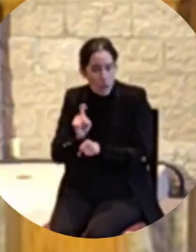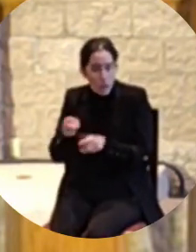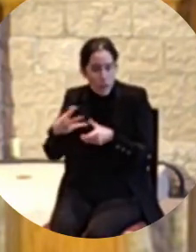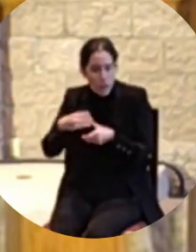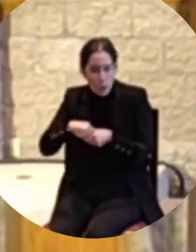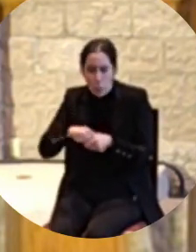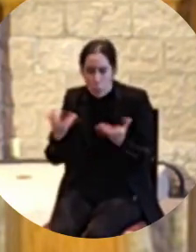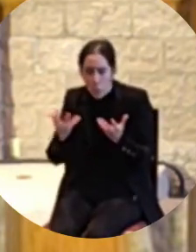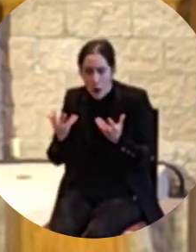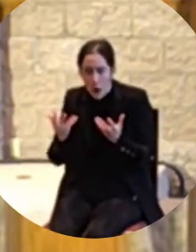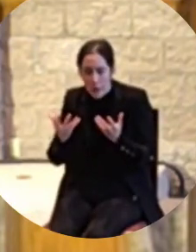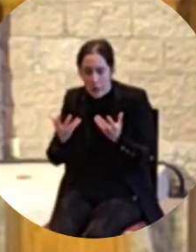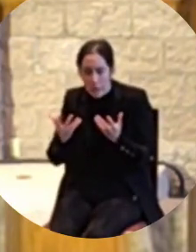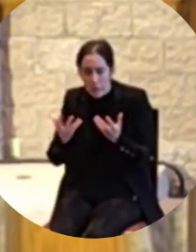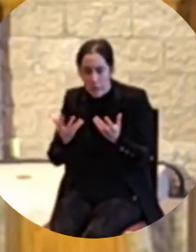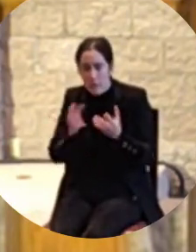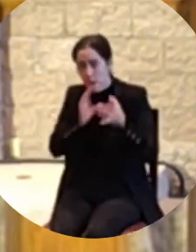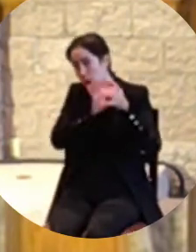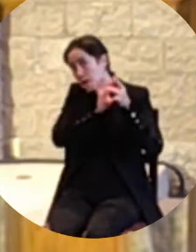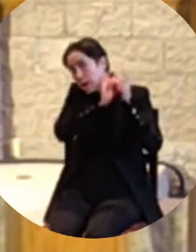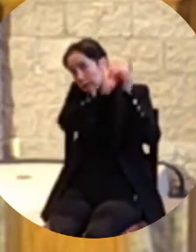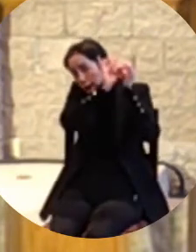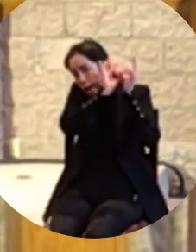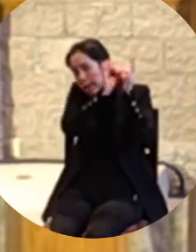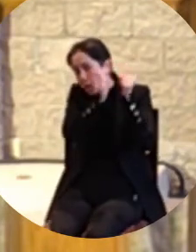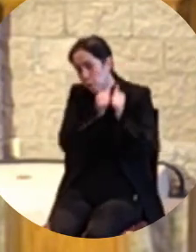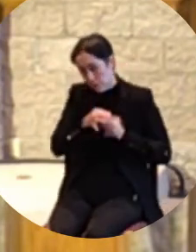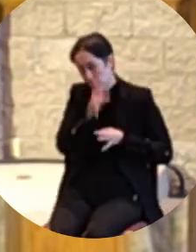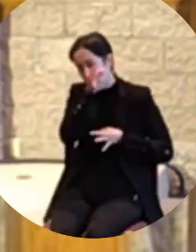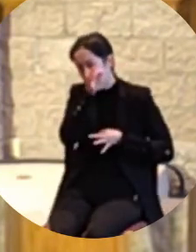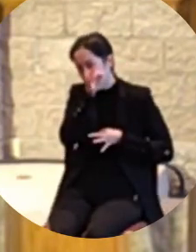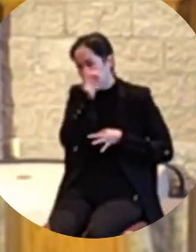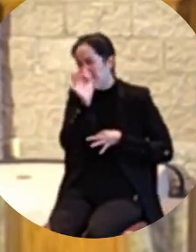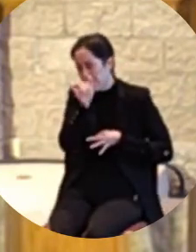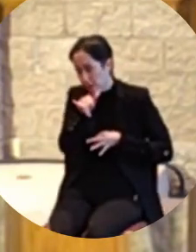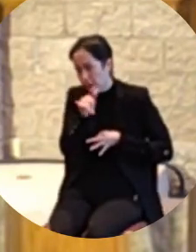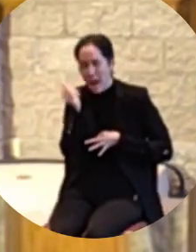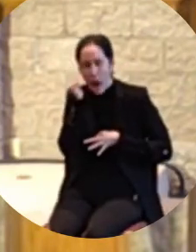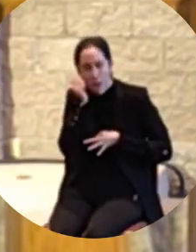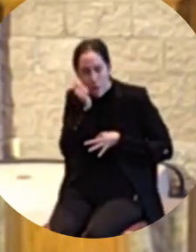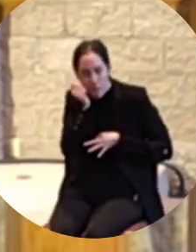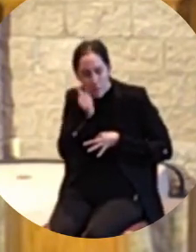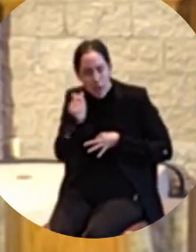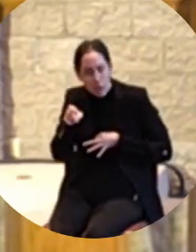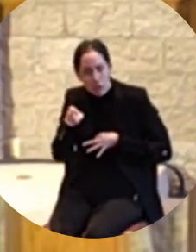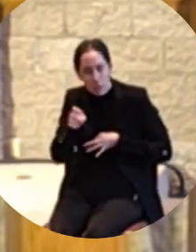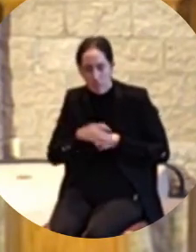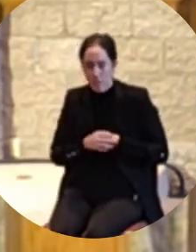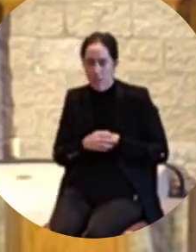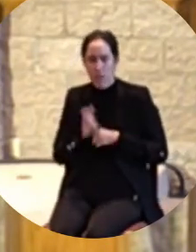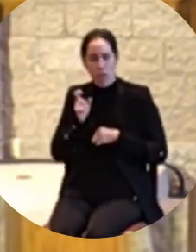communion with spirit, our power to expand love.